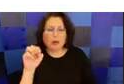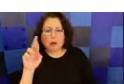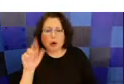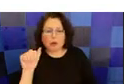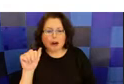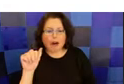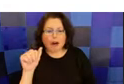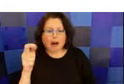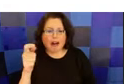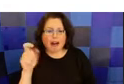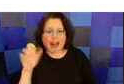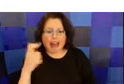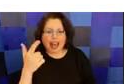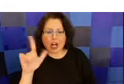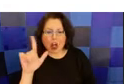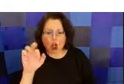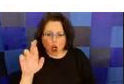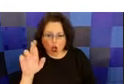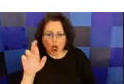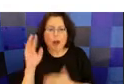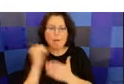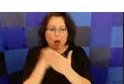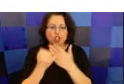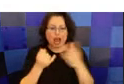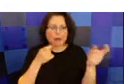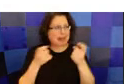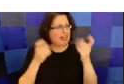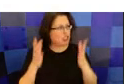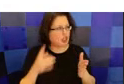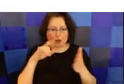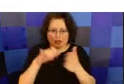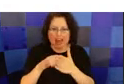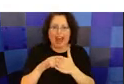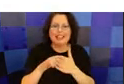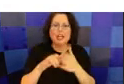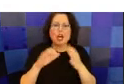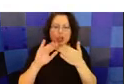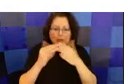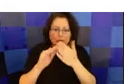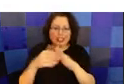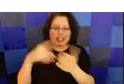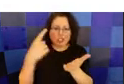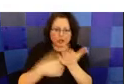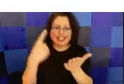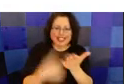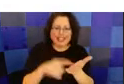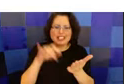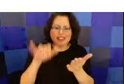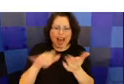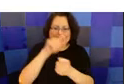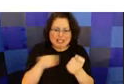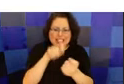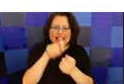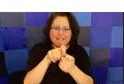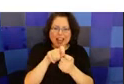manager, project manager in transit-oriented communities, to talk more about the details of the plan and the design.